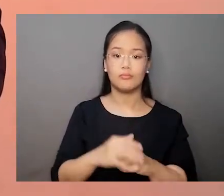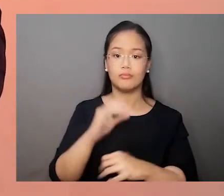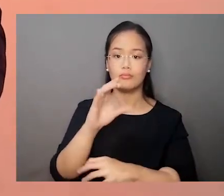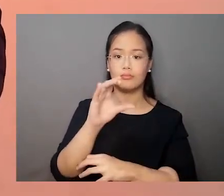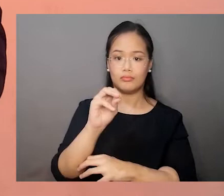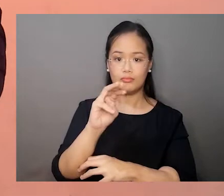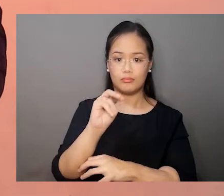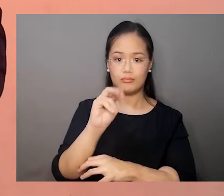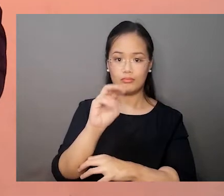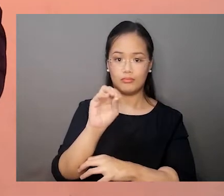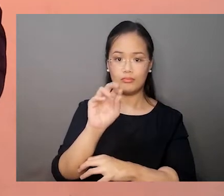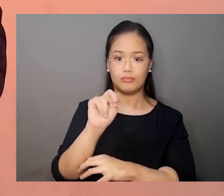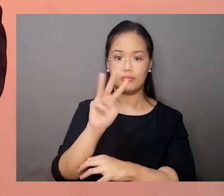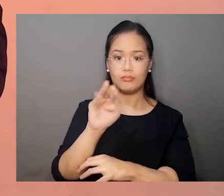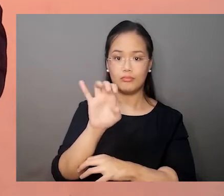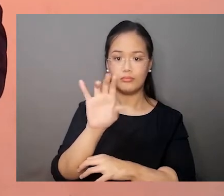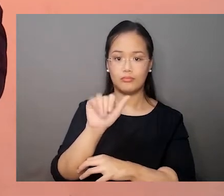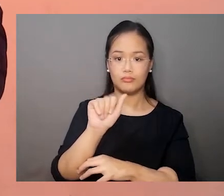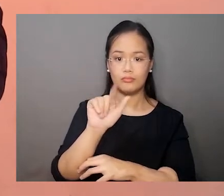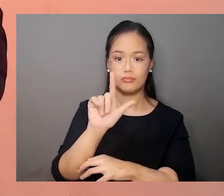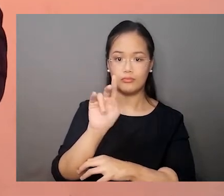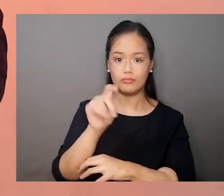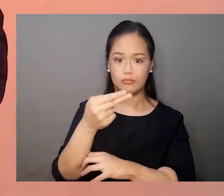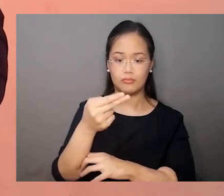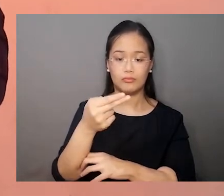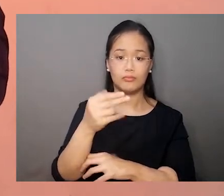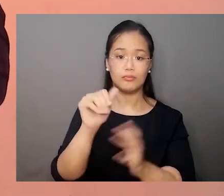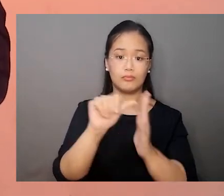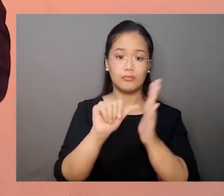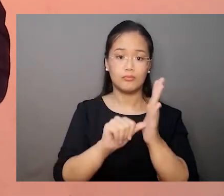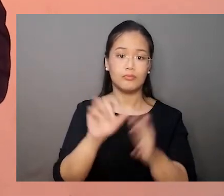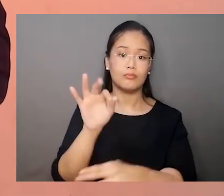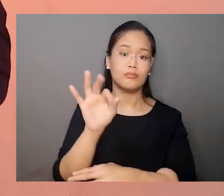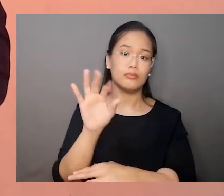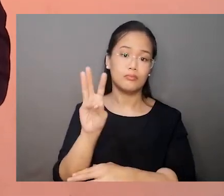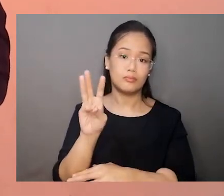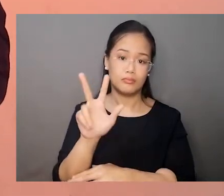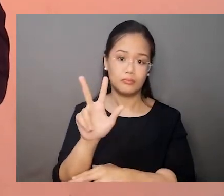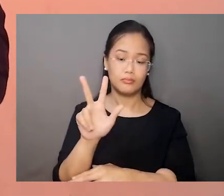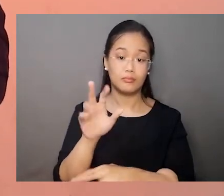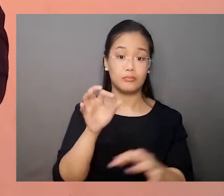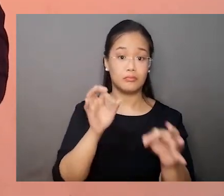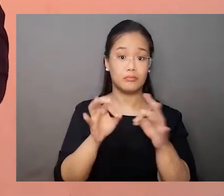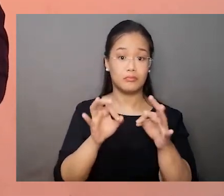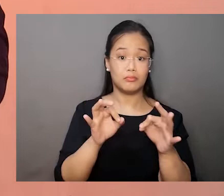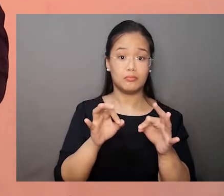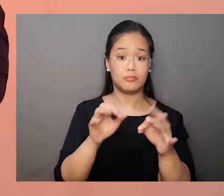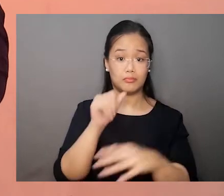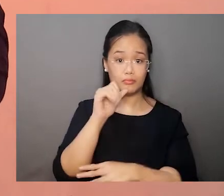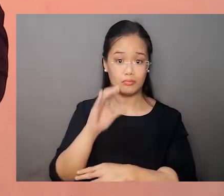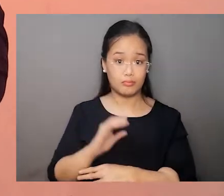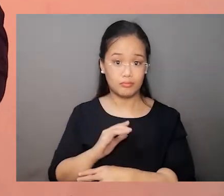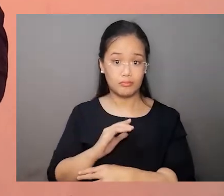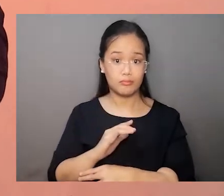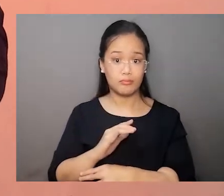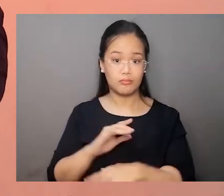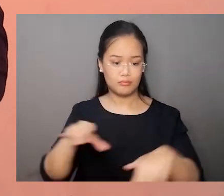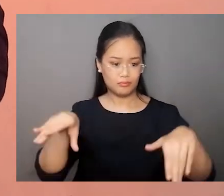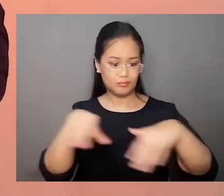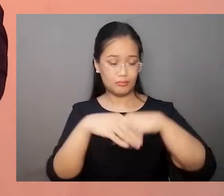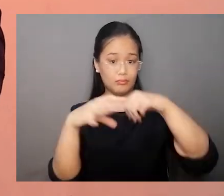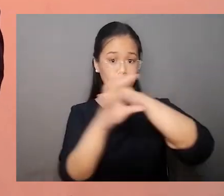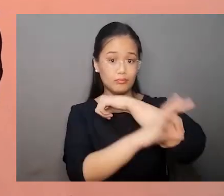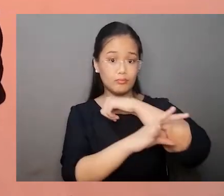Act Number 63, stated that in case of a woman, citizenship may be lost upon her marriage to a